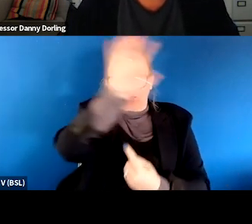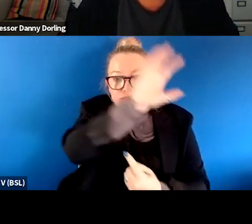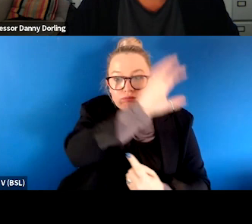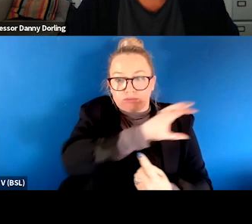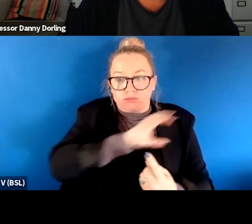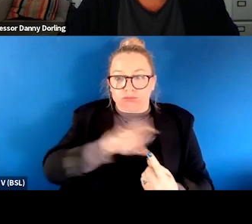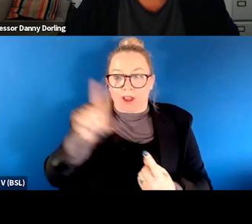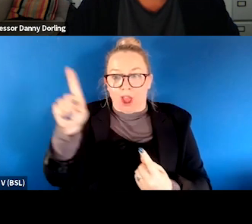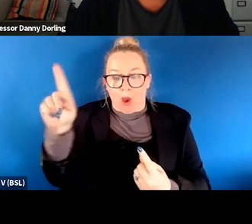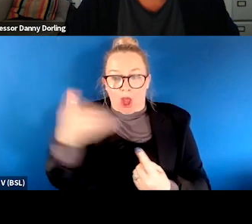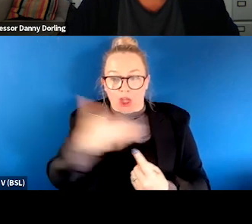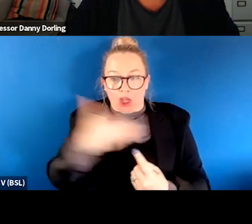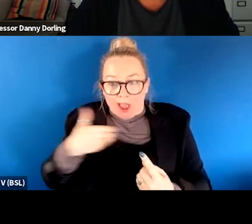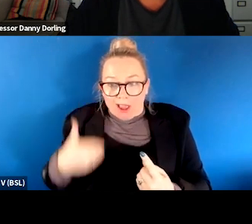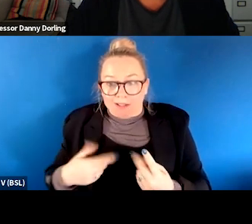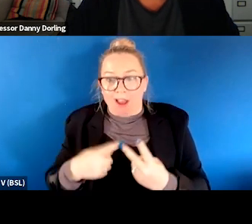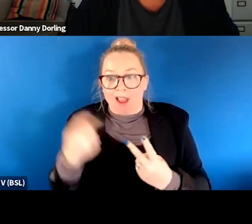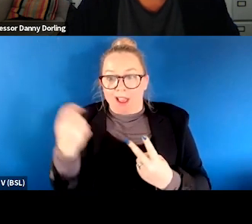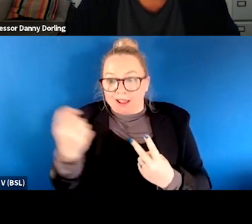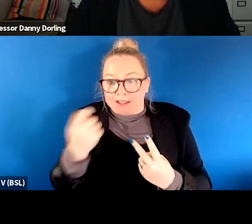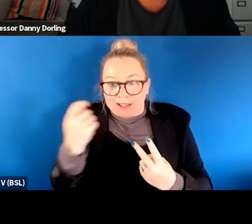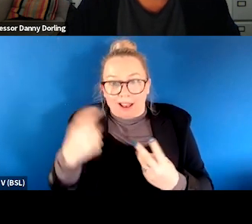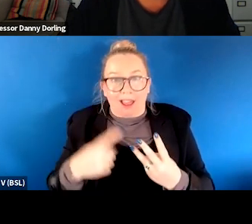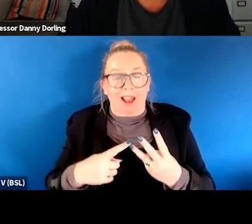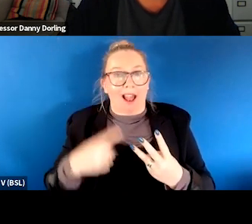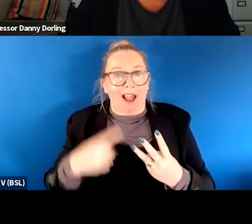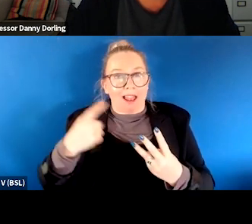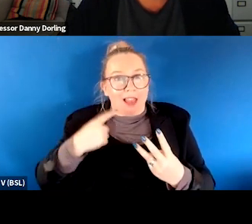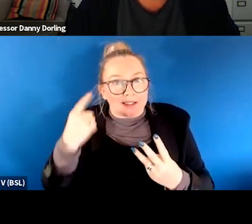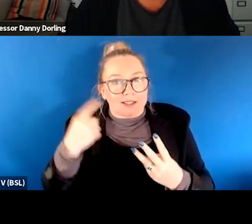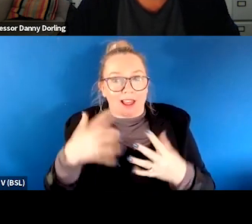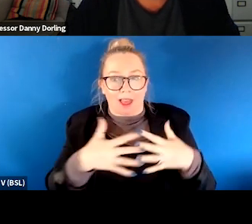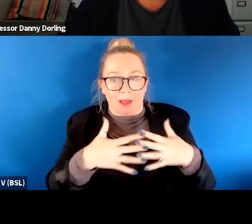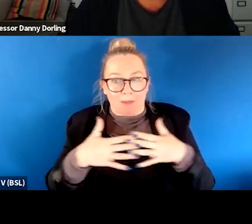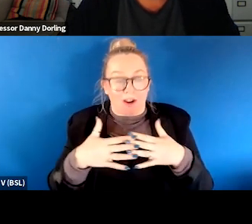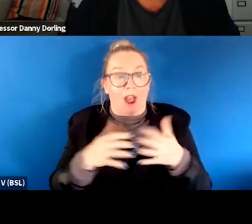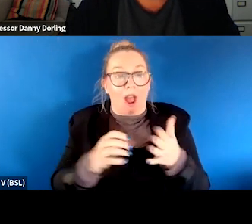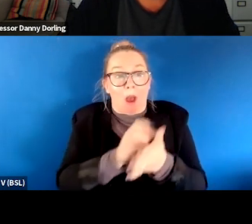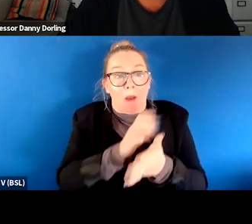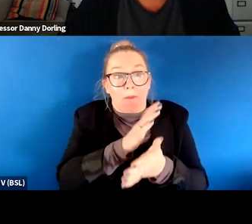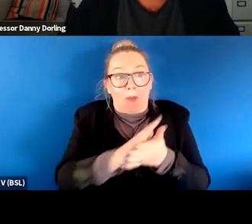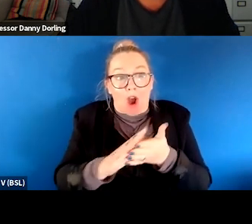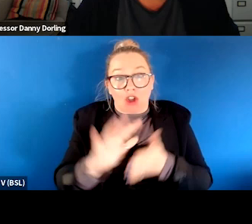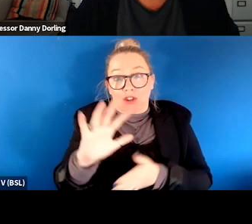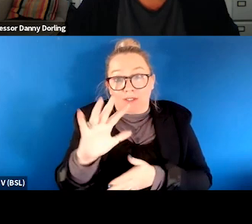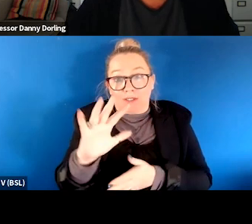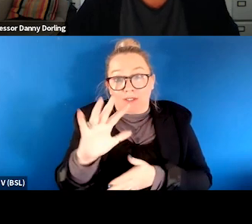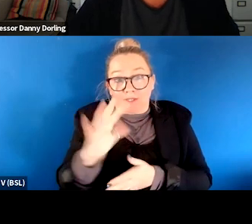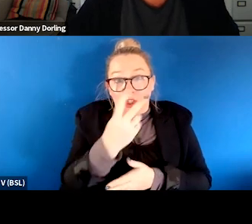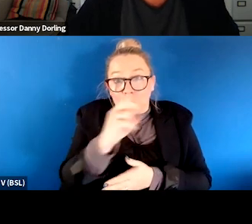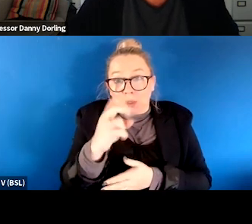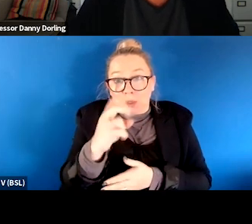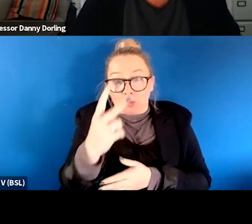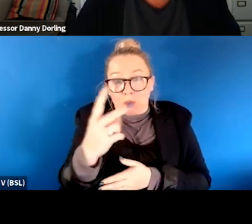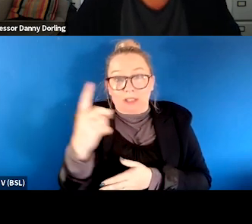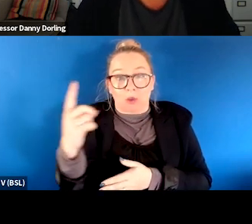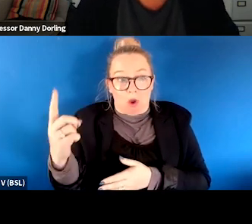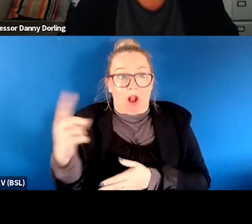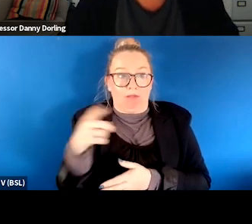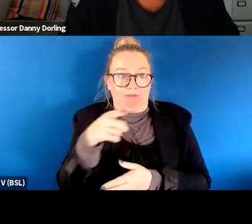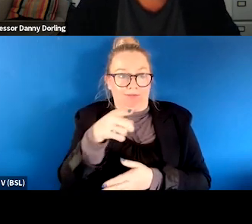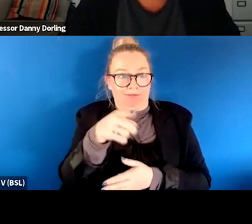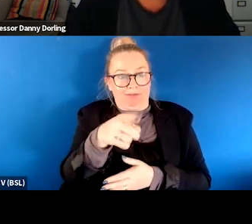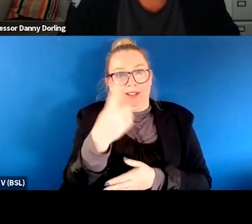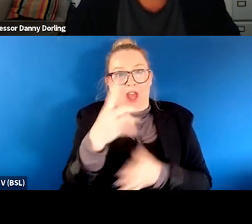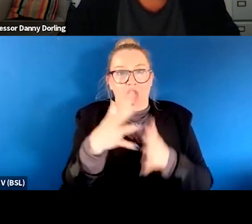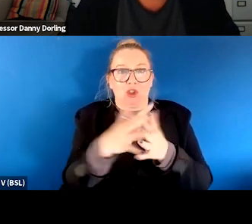London, into the United States, a year after, March the 5th, 2021, the Director General of the World Health